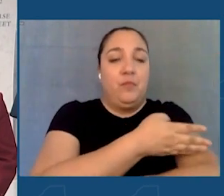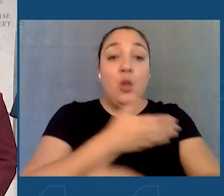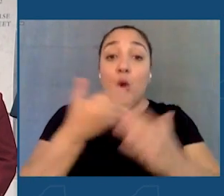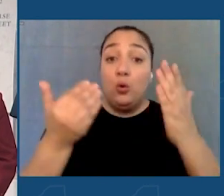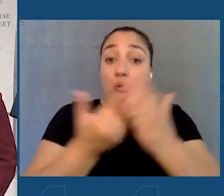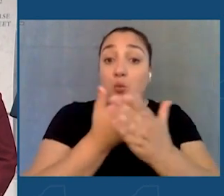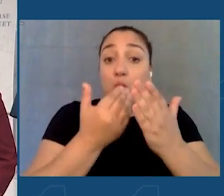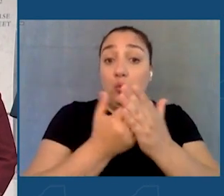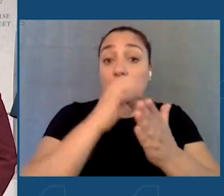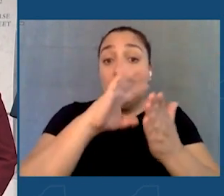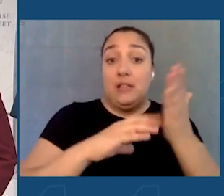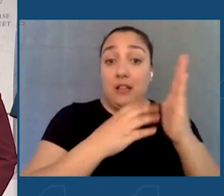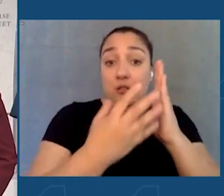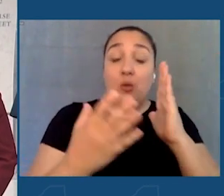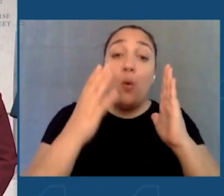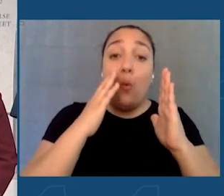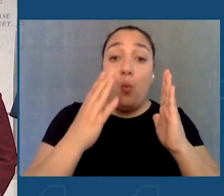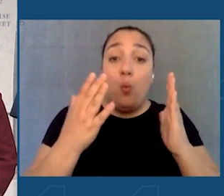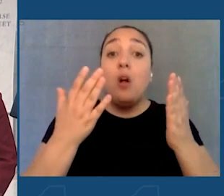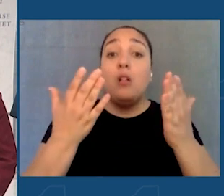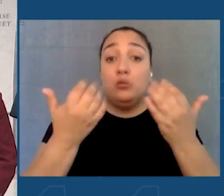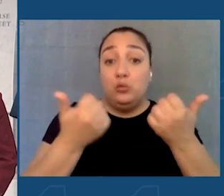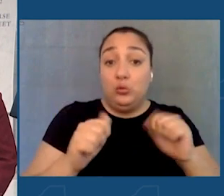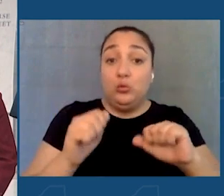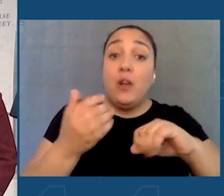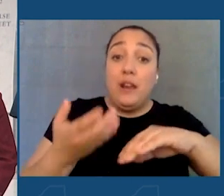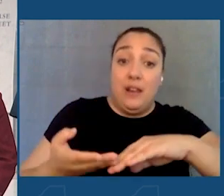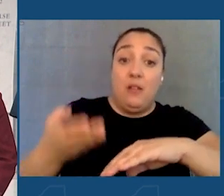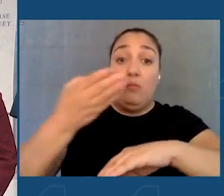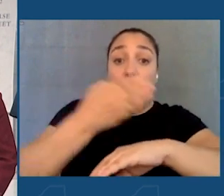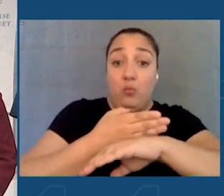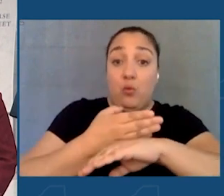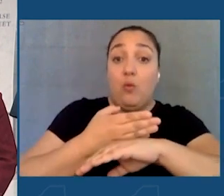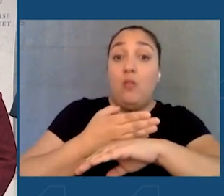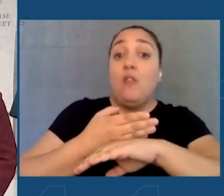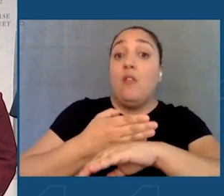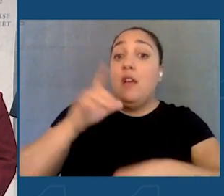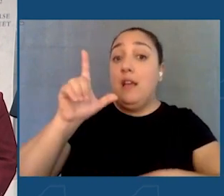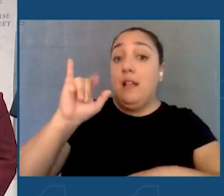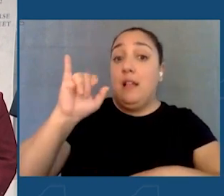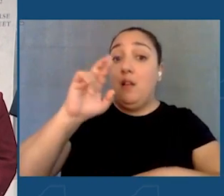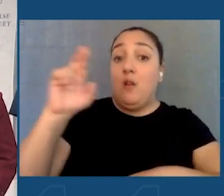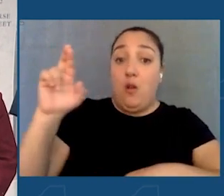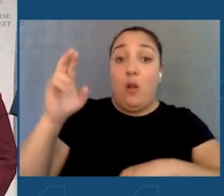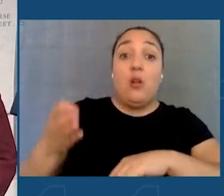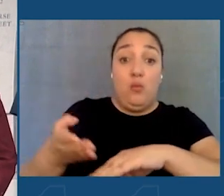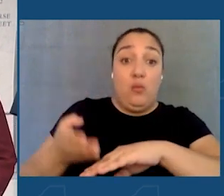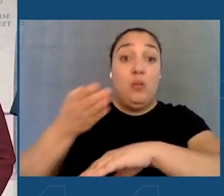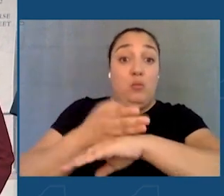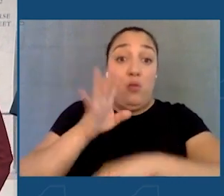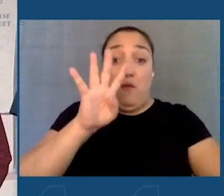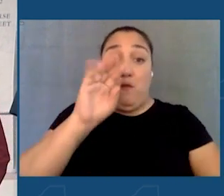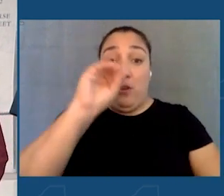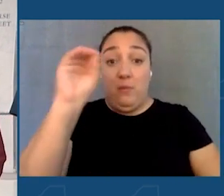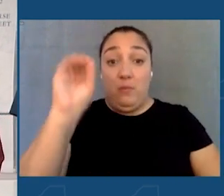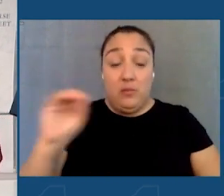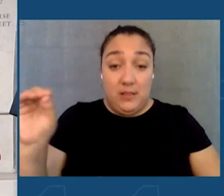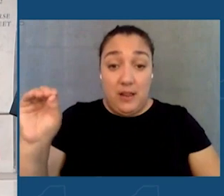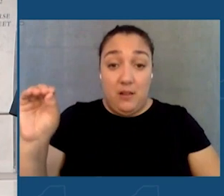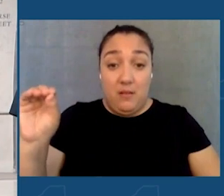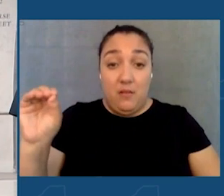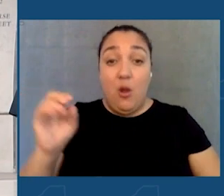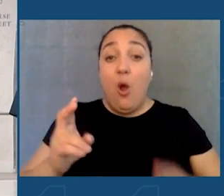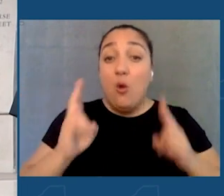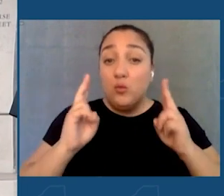indicated, will propose to increase the overall number of Long Island Railroad trains by 40%. The number of morning rush hour trains would increase slightly